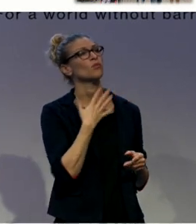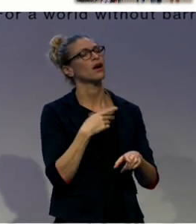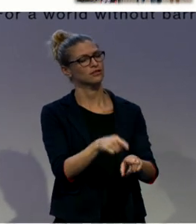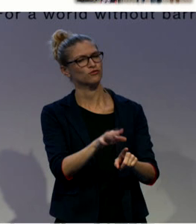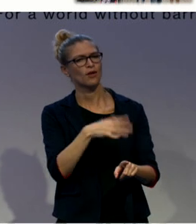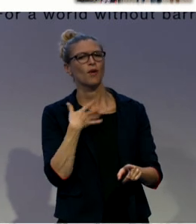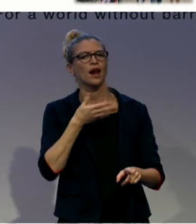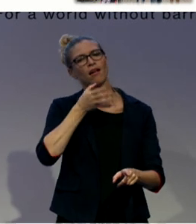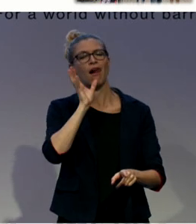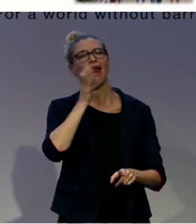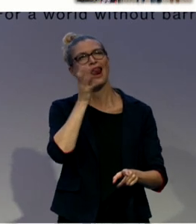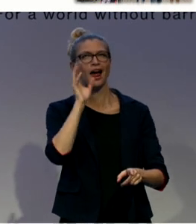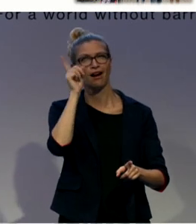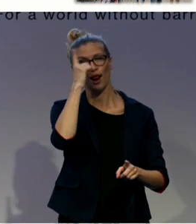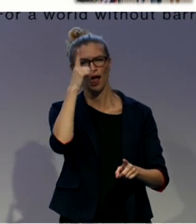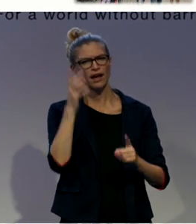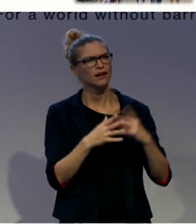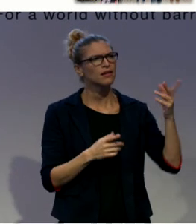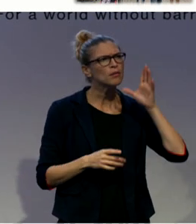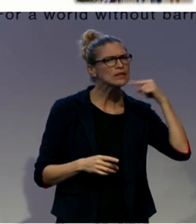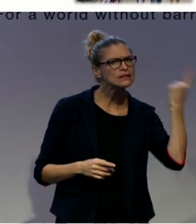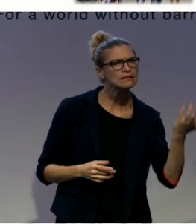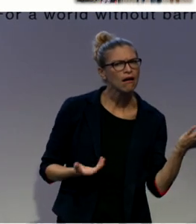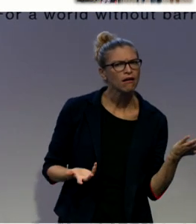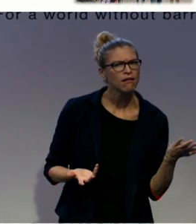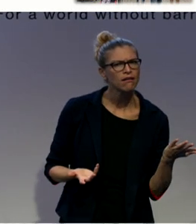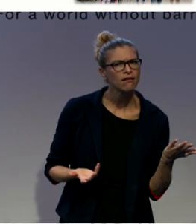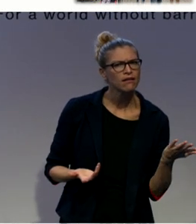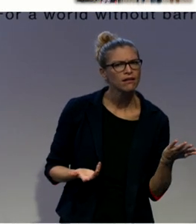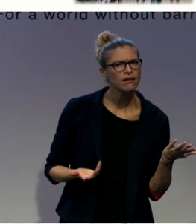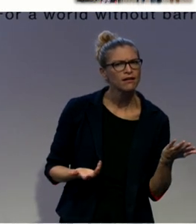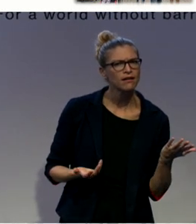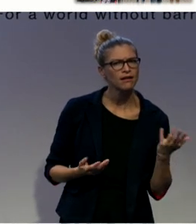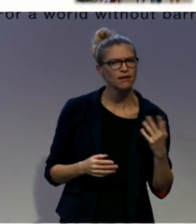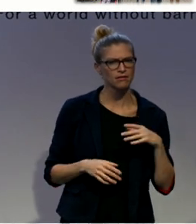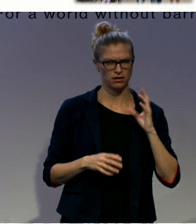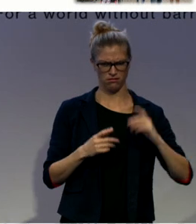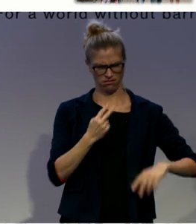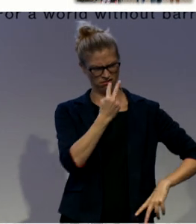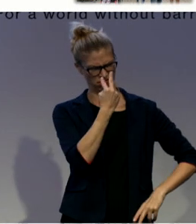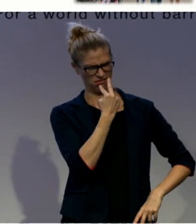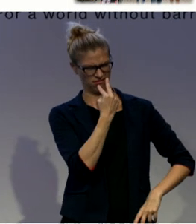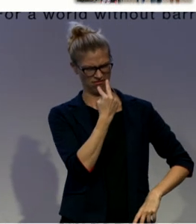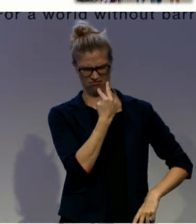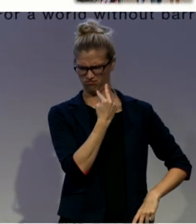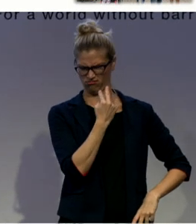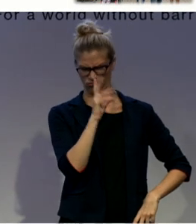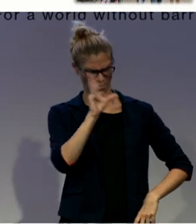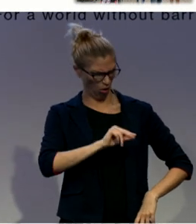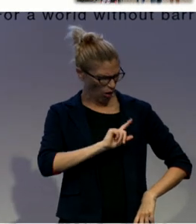Los cuales me quedan viendo como diciendo, "No." Wow, they look at her saying, "No way."